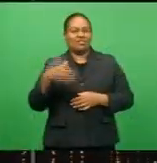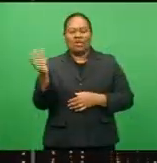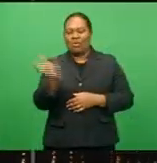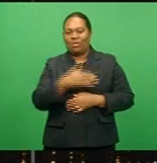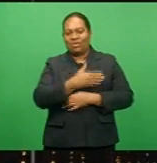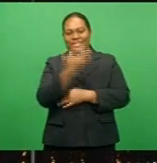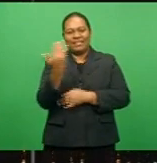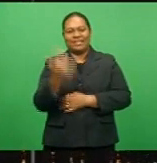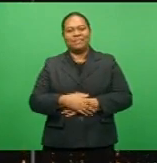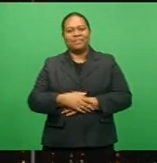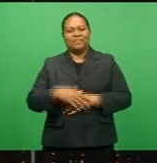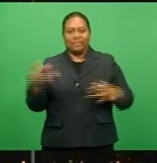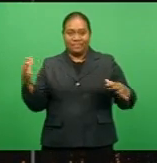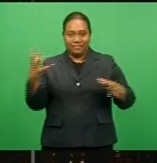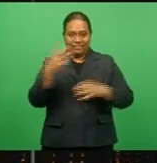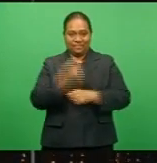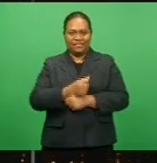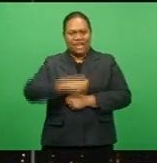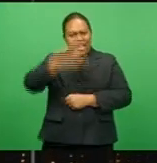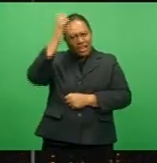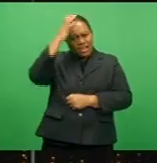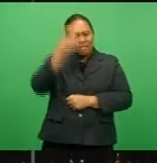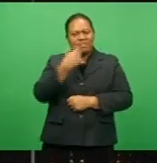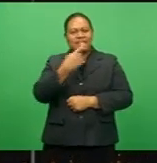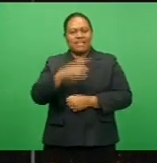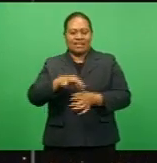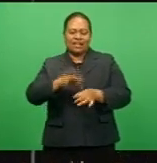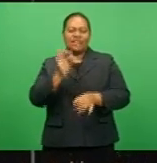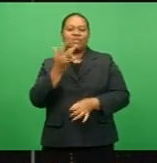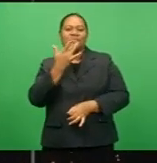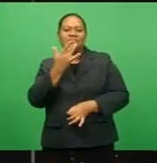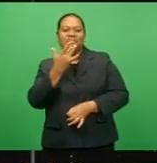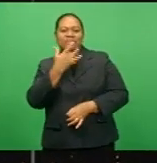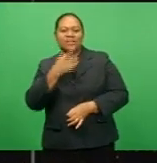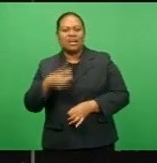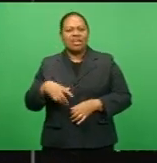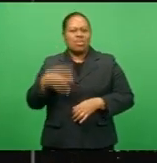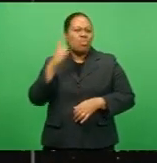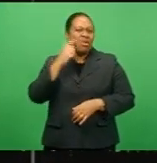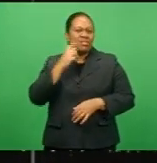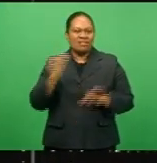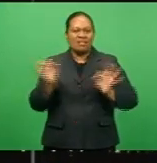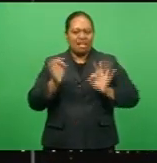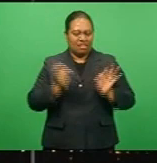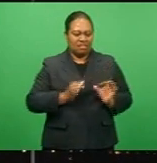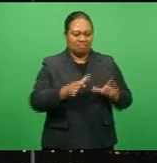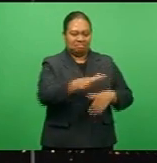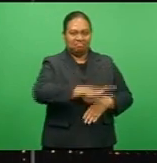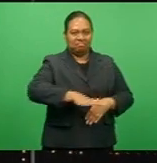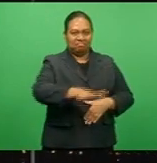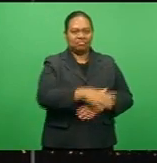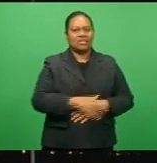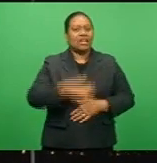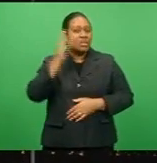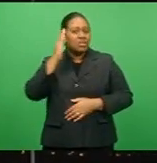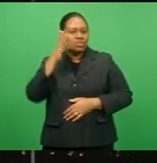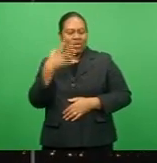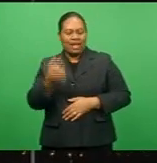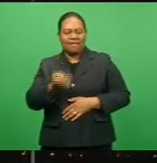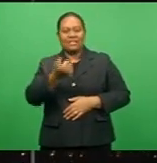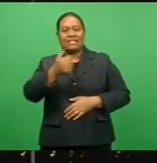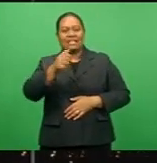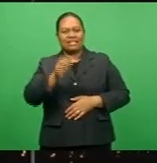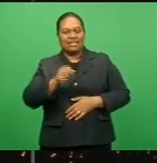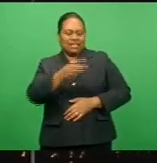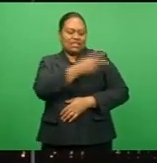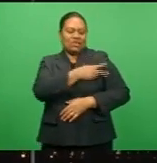Recapping the main stories for tonight, Trump claims election was rigged. Water cuts frustrate residents. And school installs 60